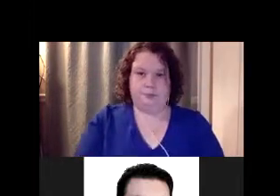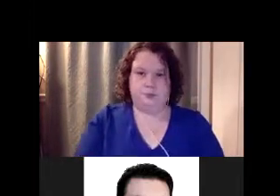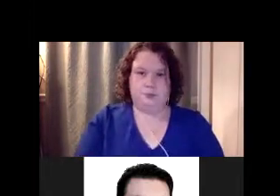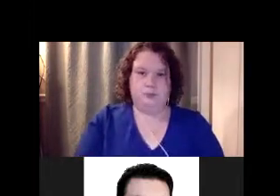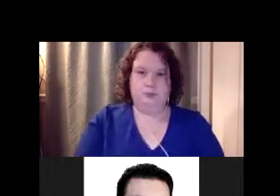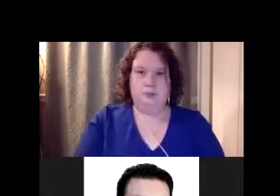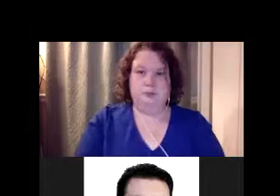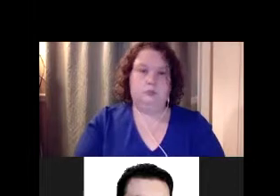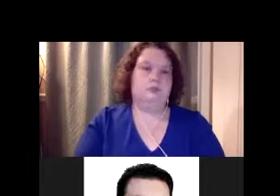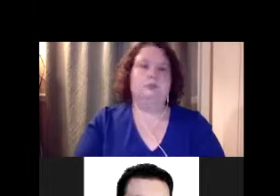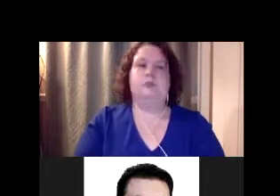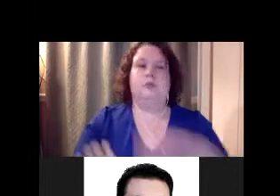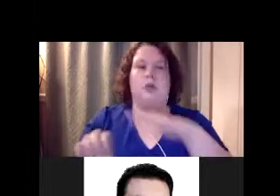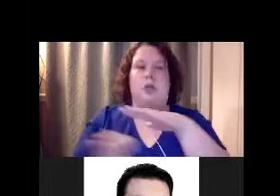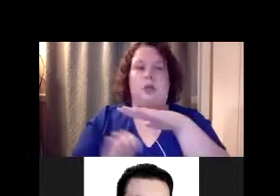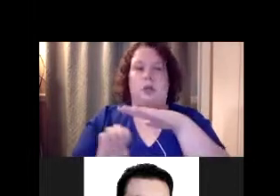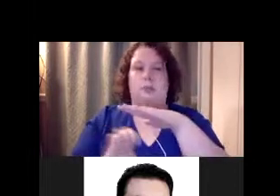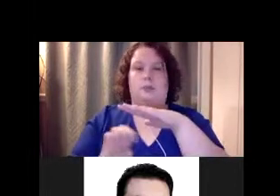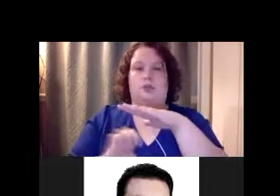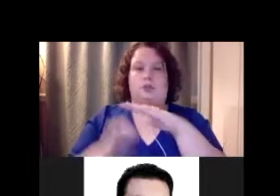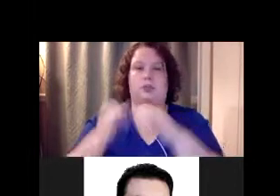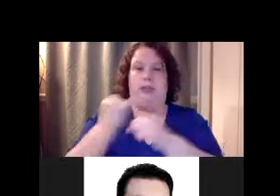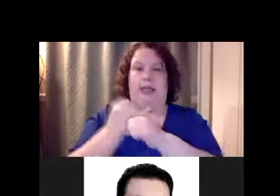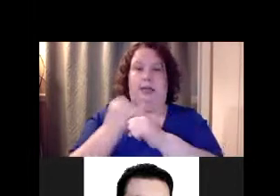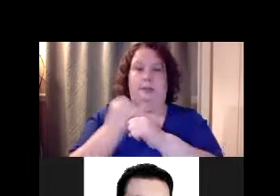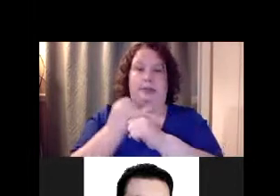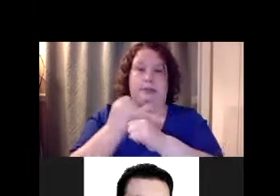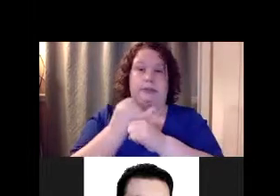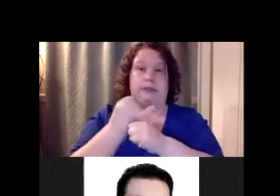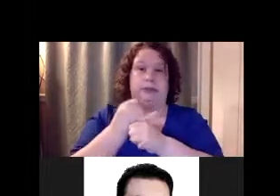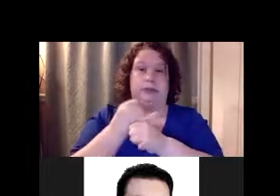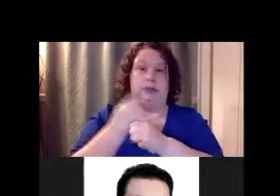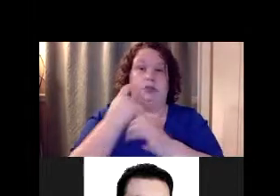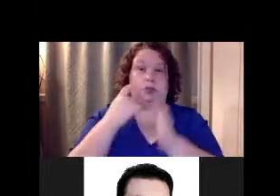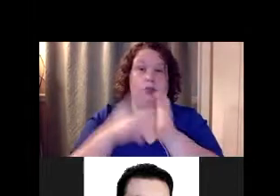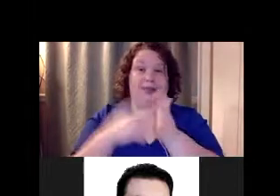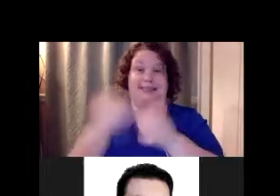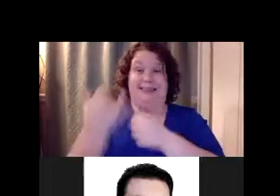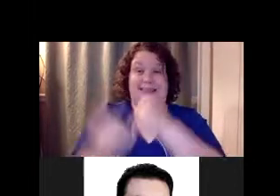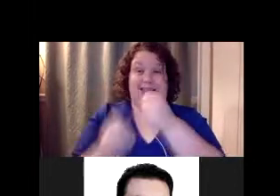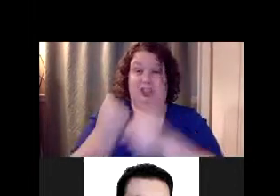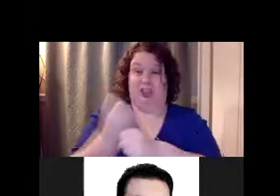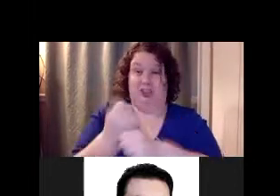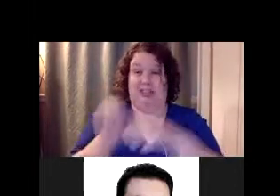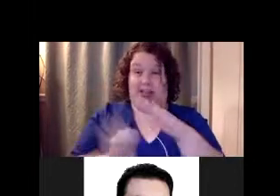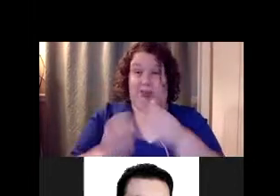start with the elementary campuses. You'll notice that this year's total elementary number is about